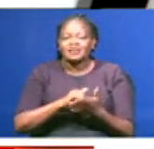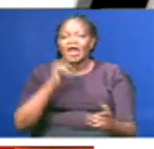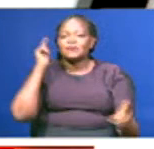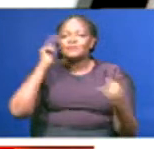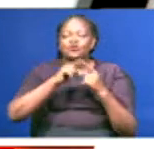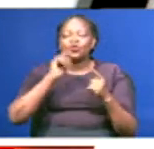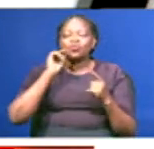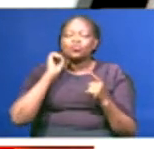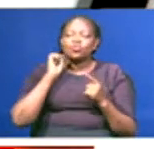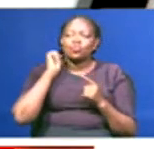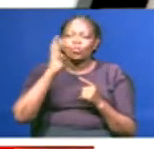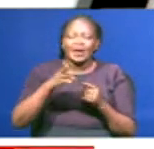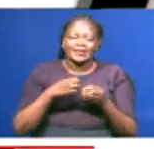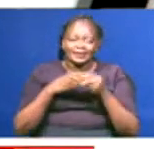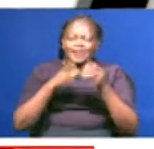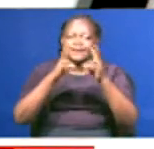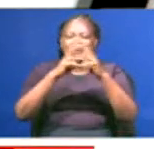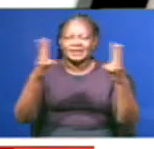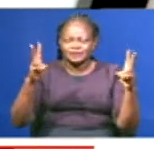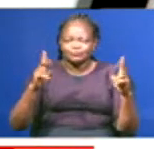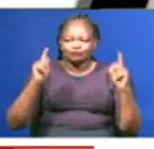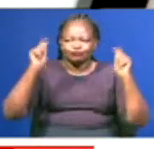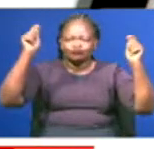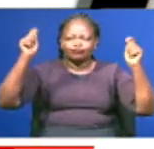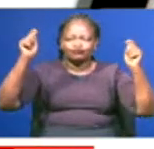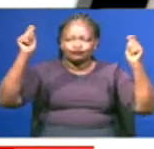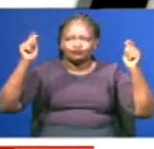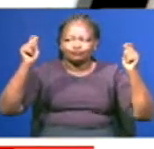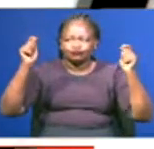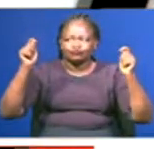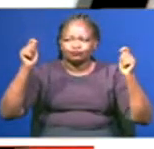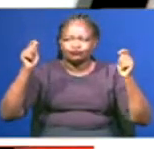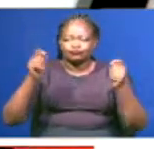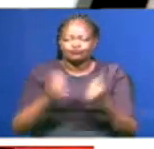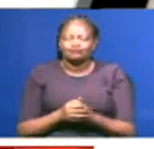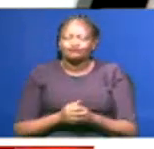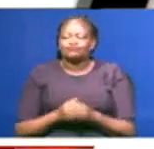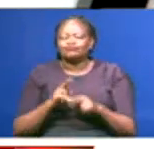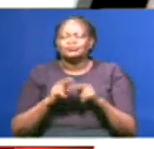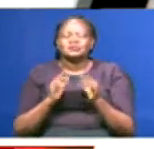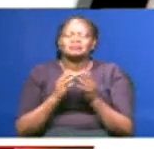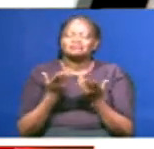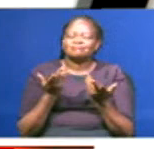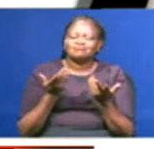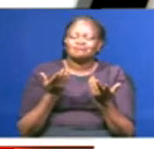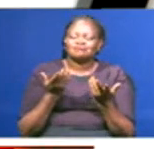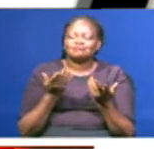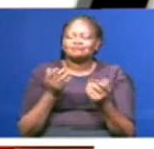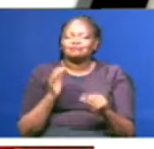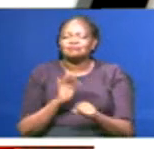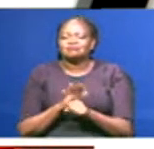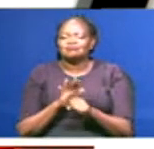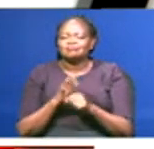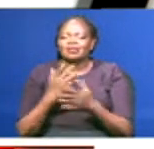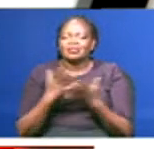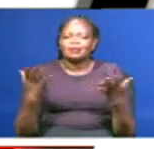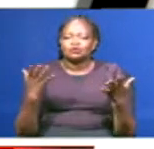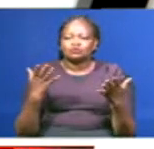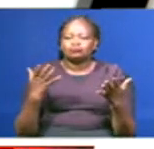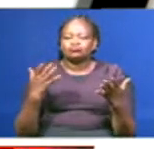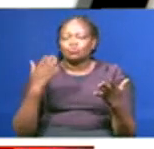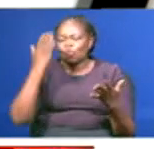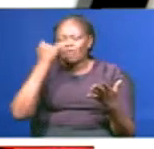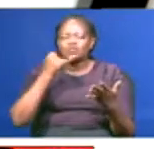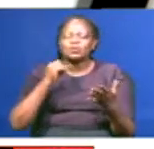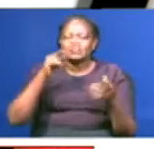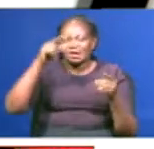other things, lead peaceful protests, sit-ins, as well as boycotts aimed at forcing the government to lower the cost